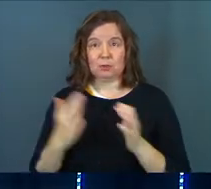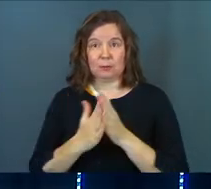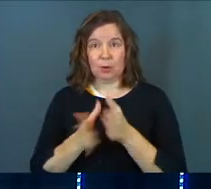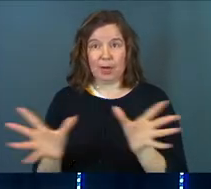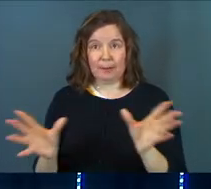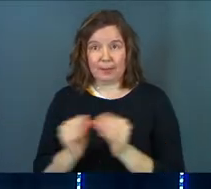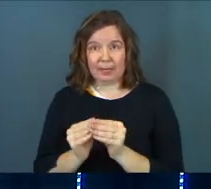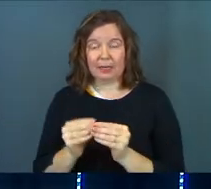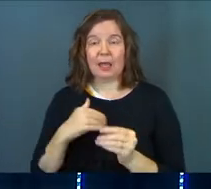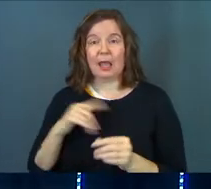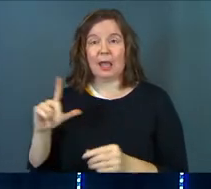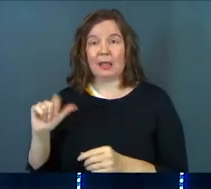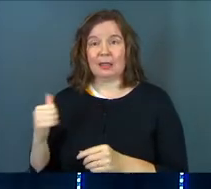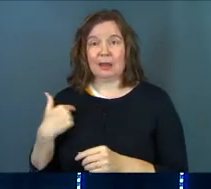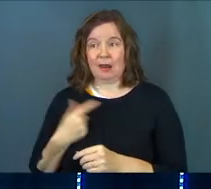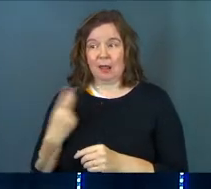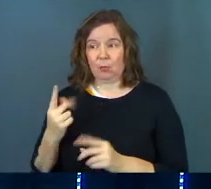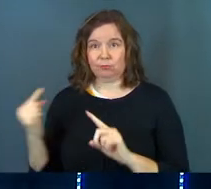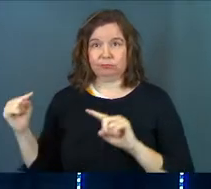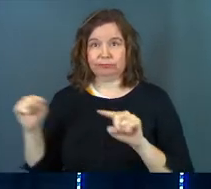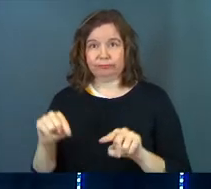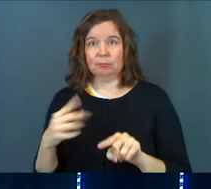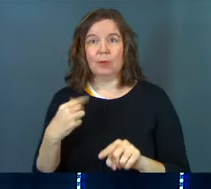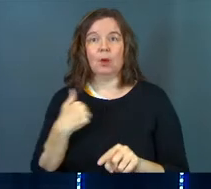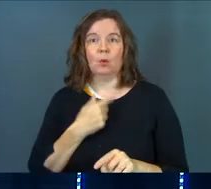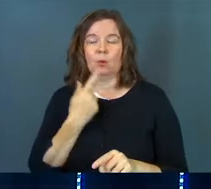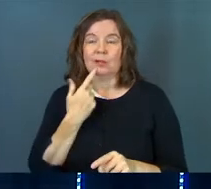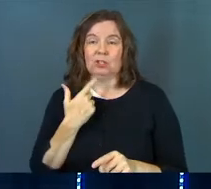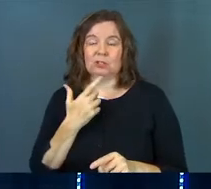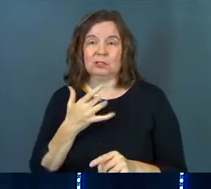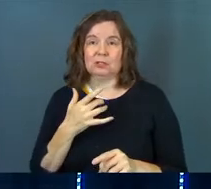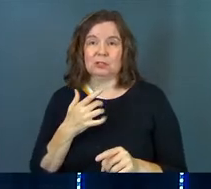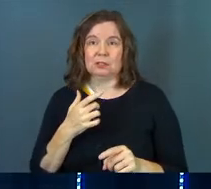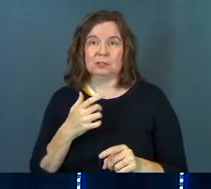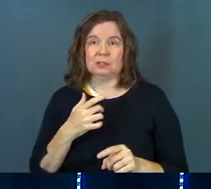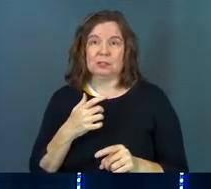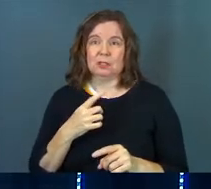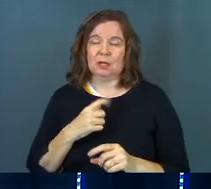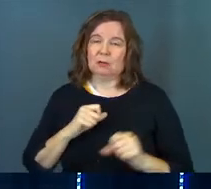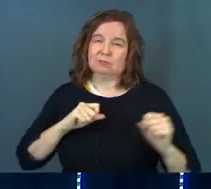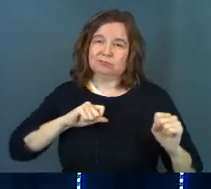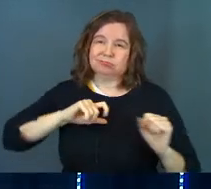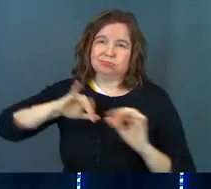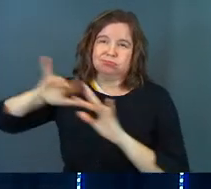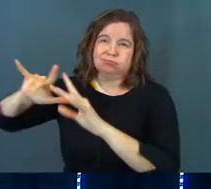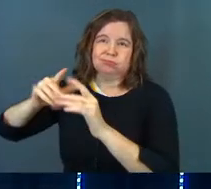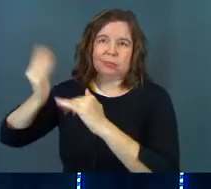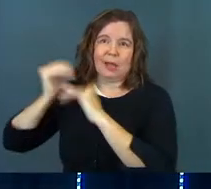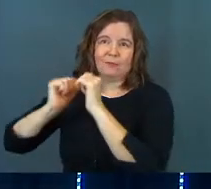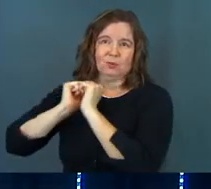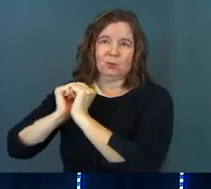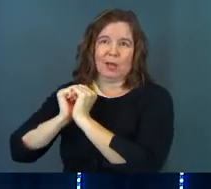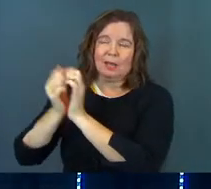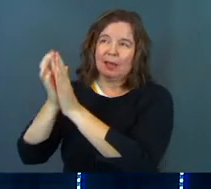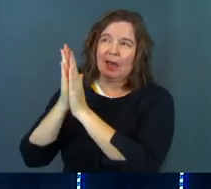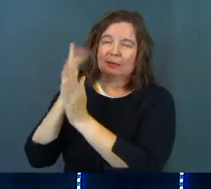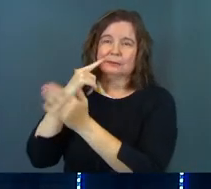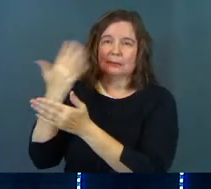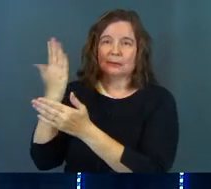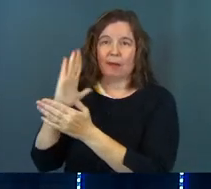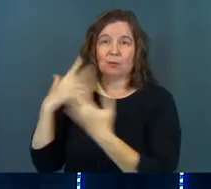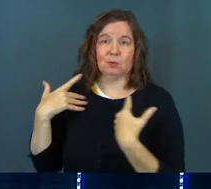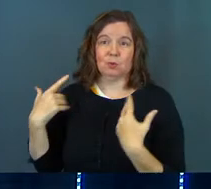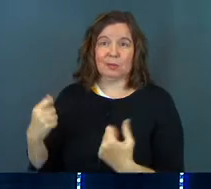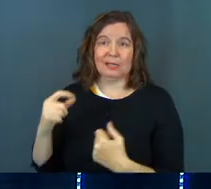emergency prayer meeting, and Linda and I were over there with them, and we just kind of stormed heaven together asking God to